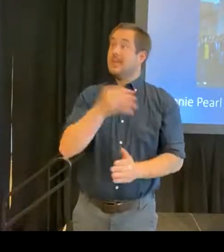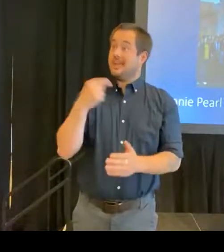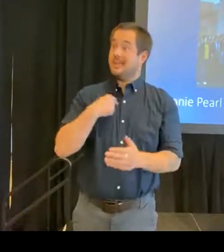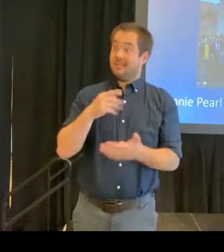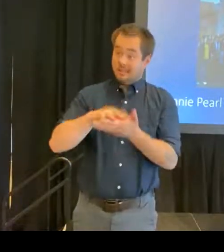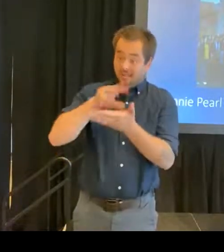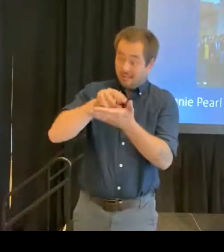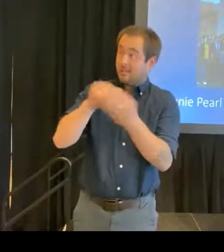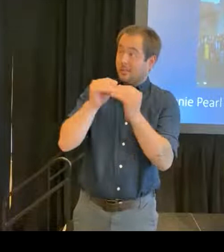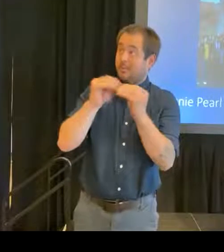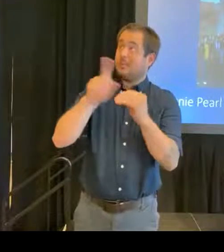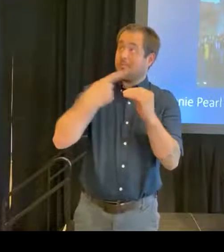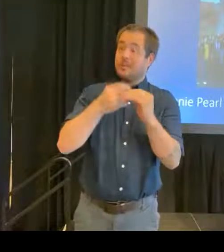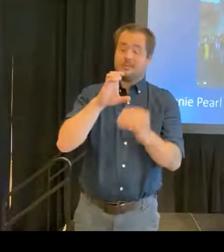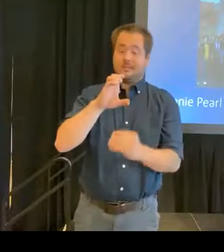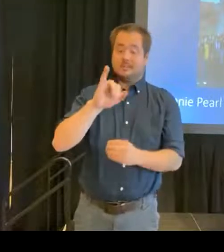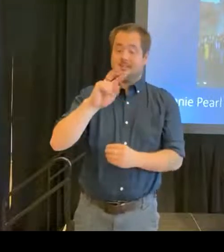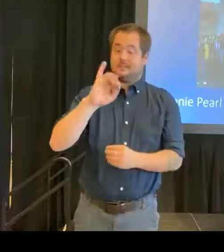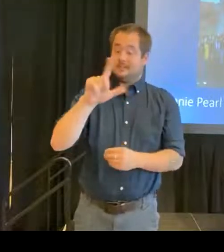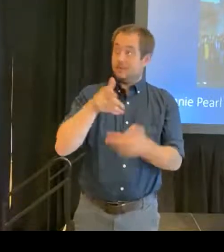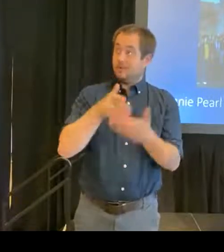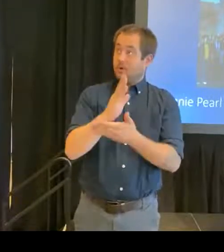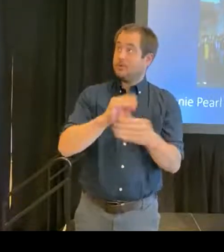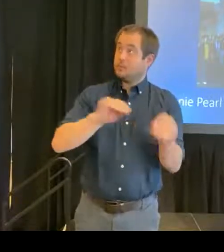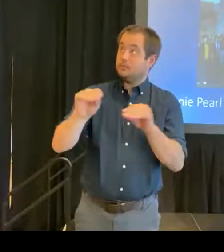about civil rights movements.